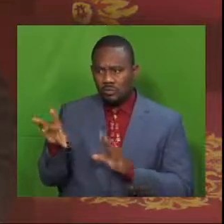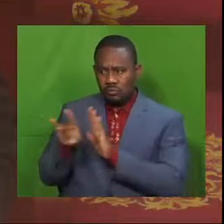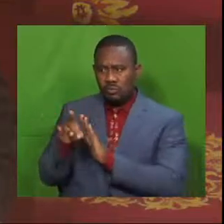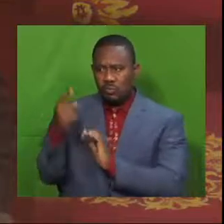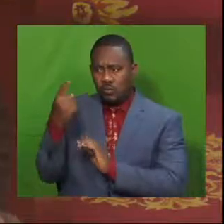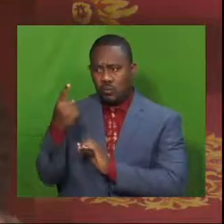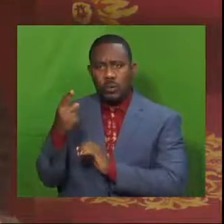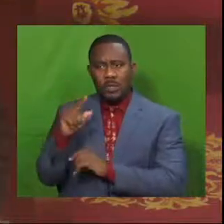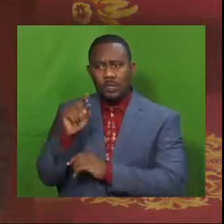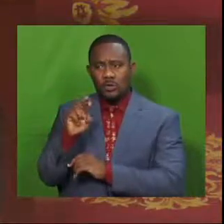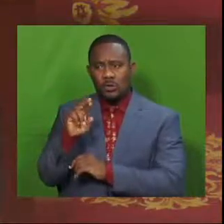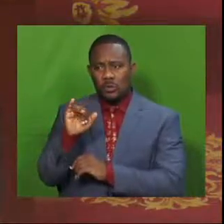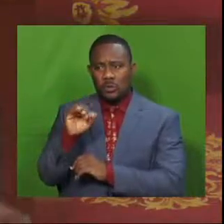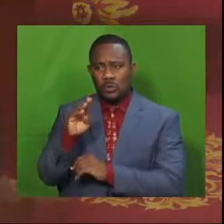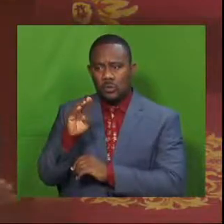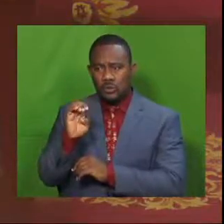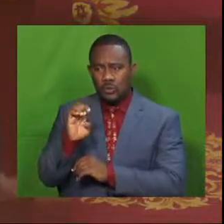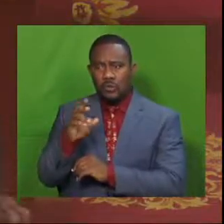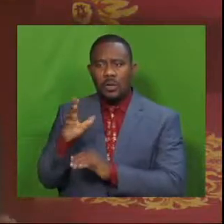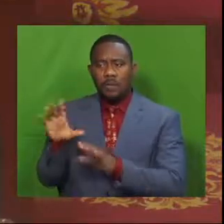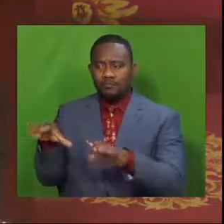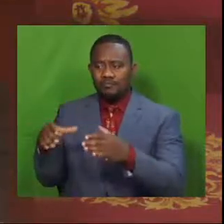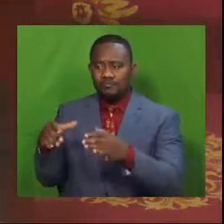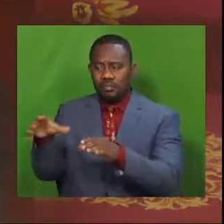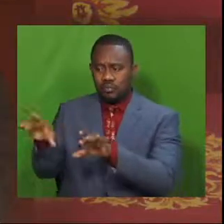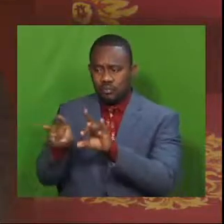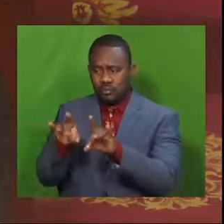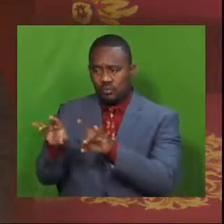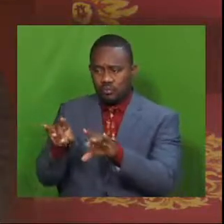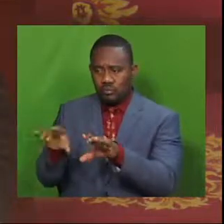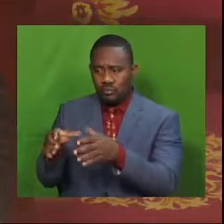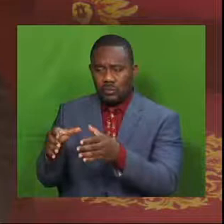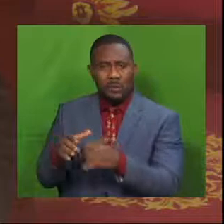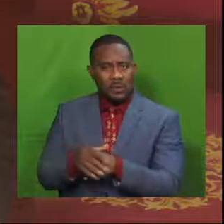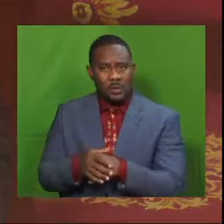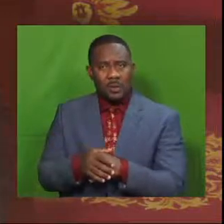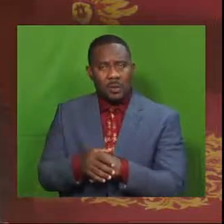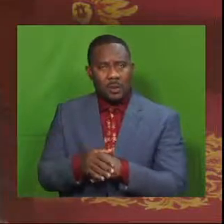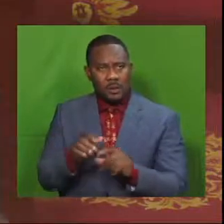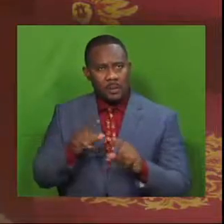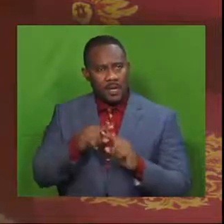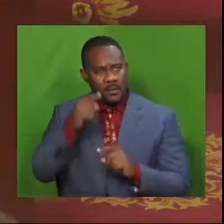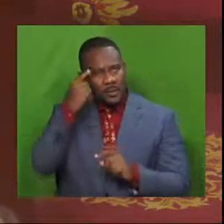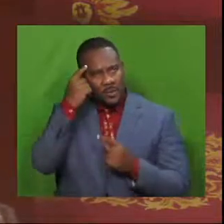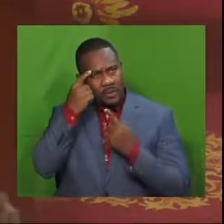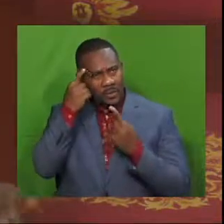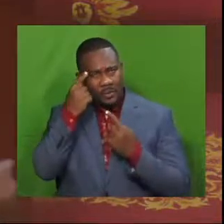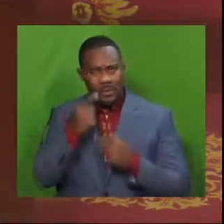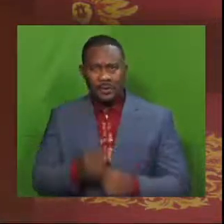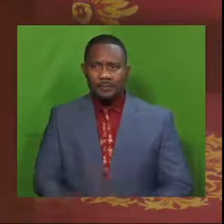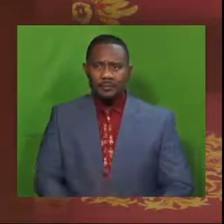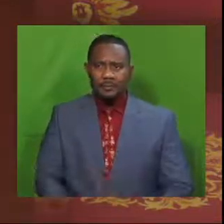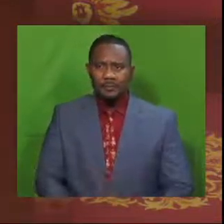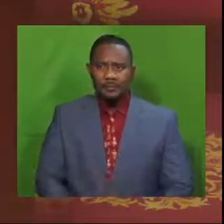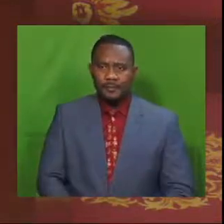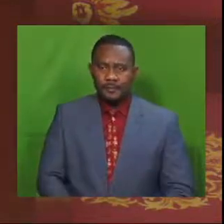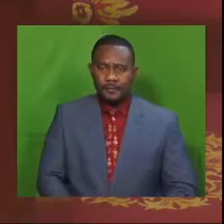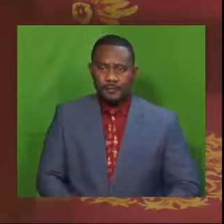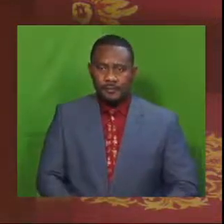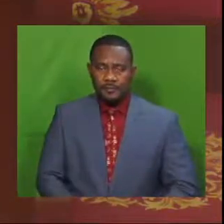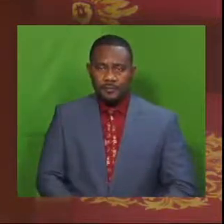is a suggestion we'll look at seriously. But for now, we're dealing with the regional, but we'll look at it seriously. And thank you very much.